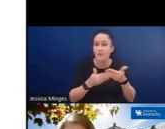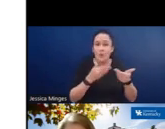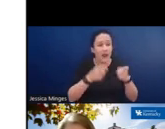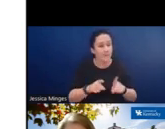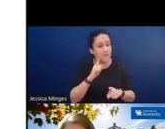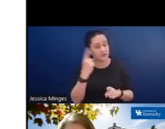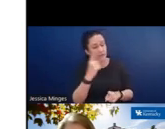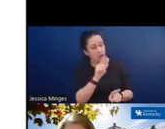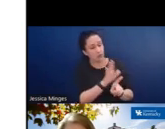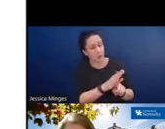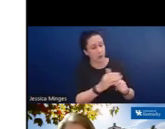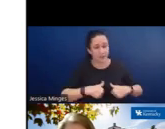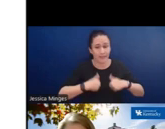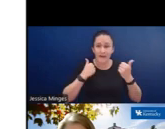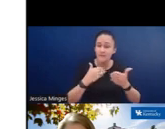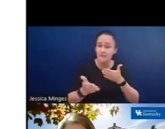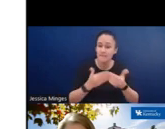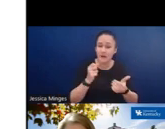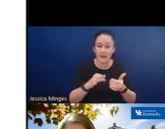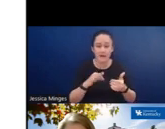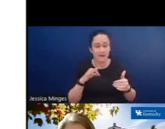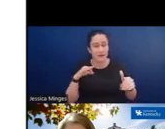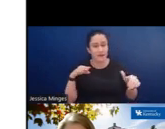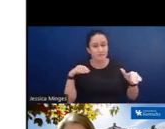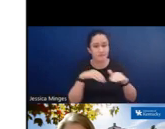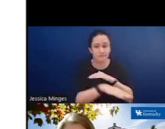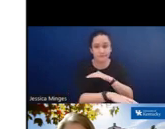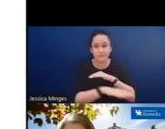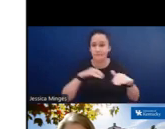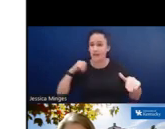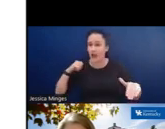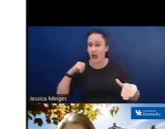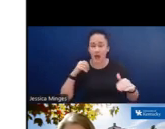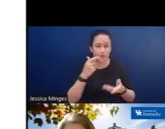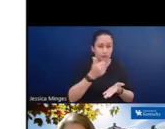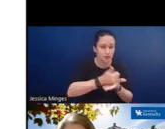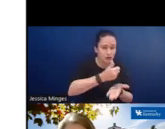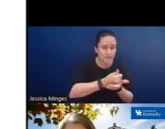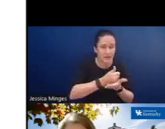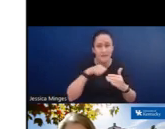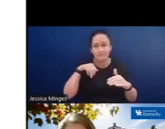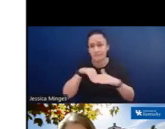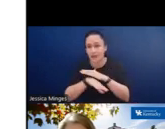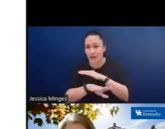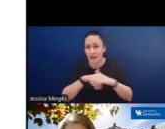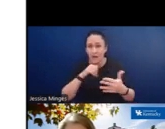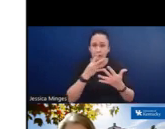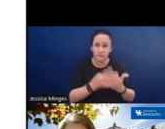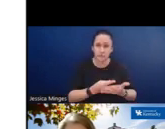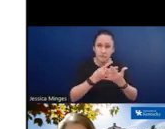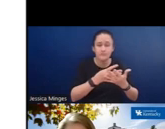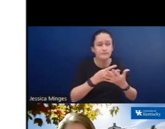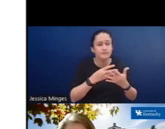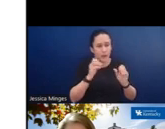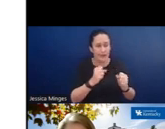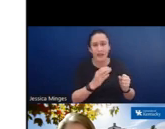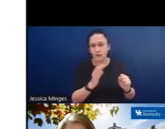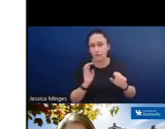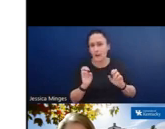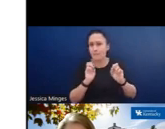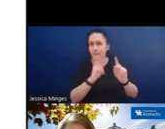life, whether they enter, exit treatment, enter, exit incarceration, things like that, you can come back to